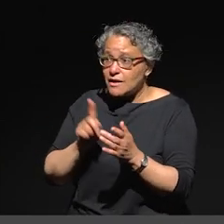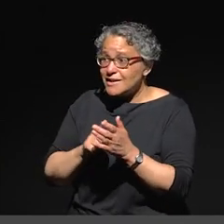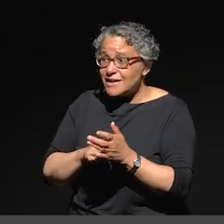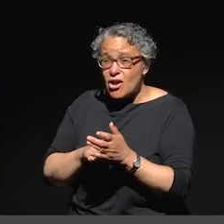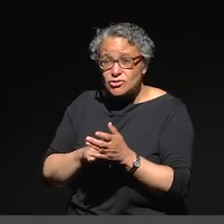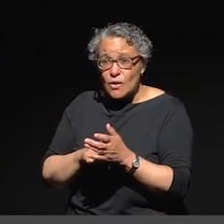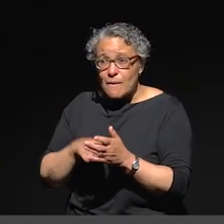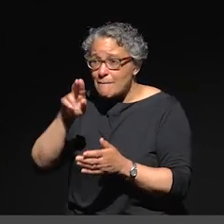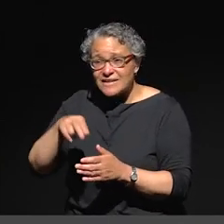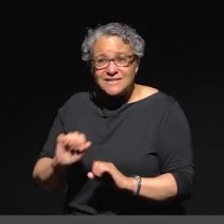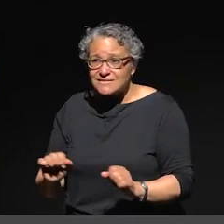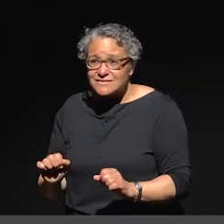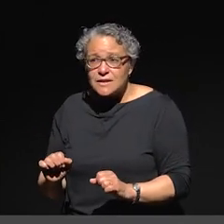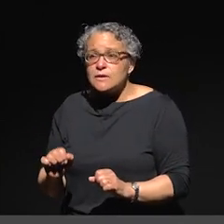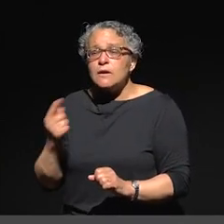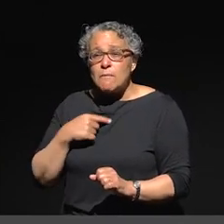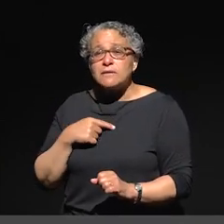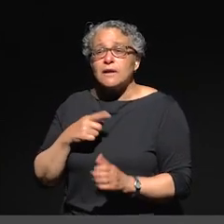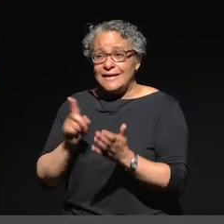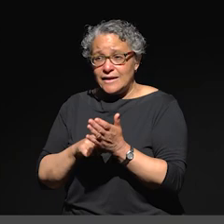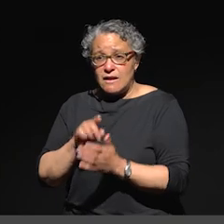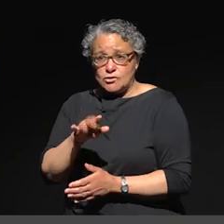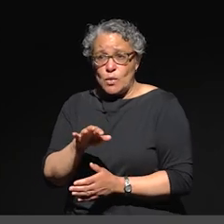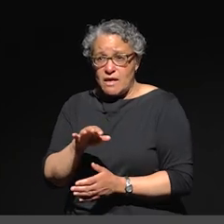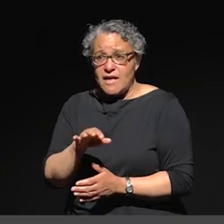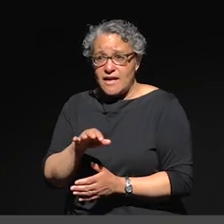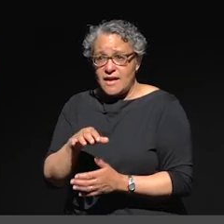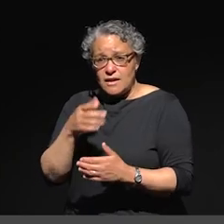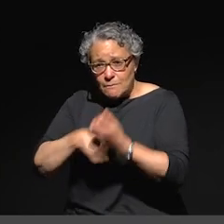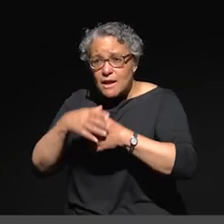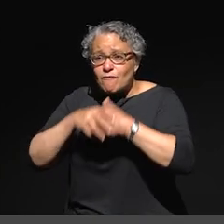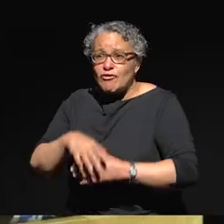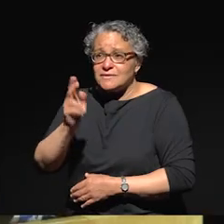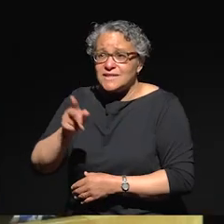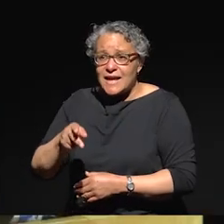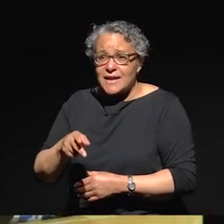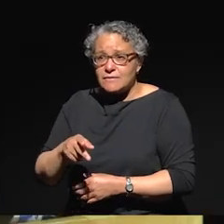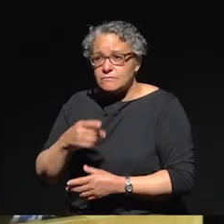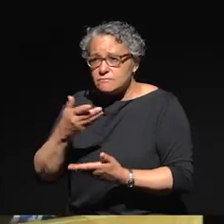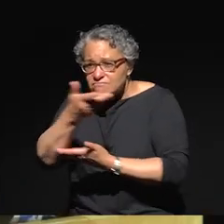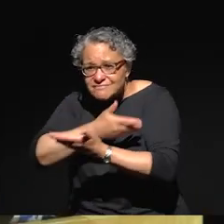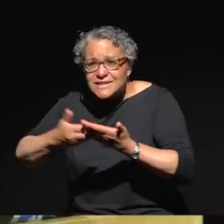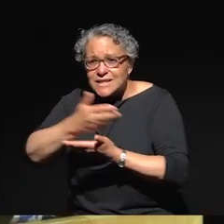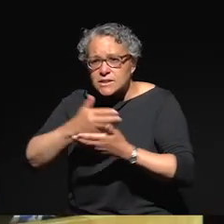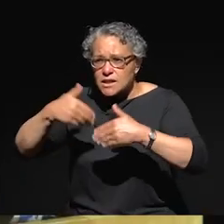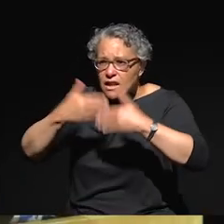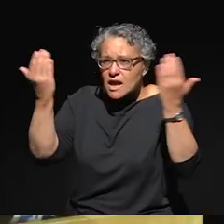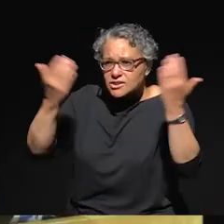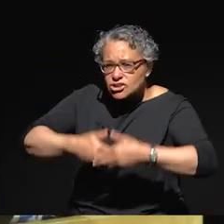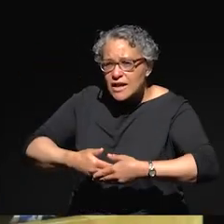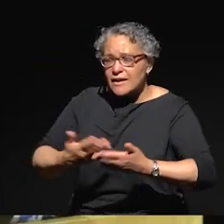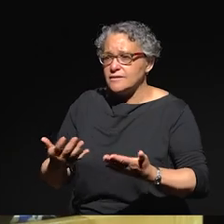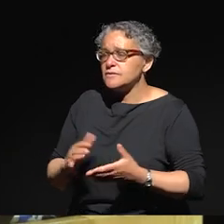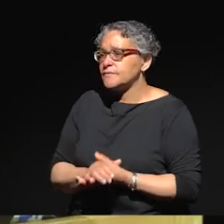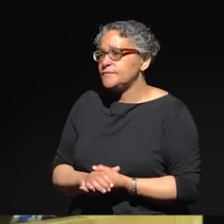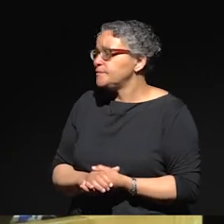rekindled their friendship. And he's again talking to Leonardo about the representation of light and shade and defining the figure through that and so on. So that's